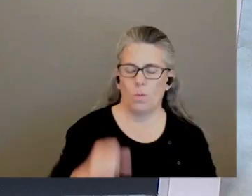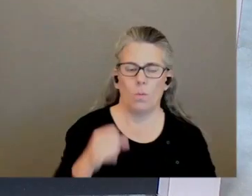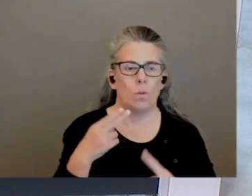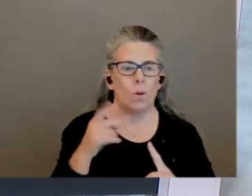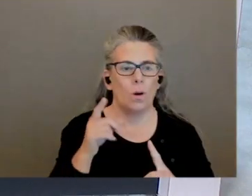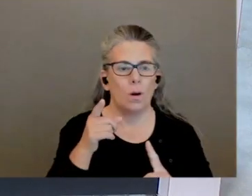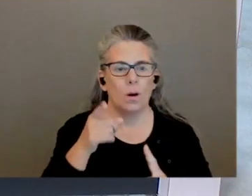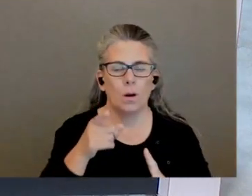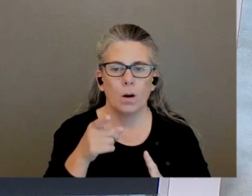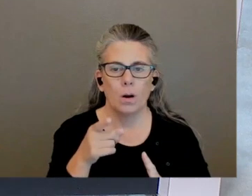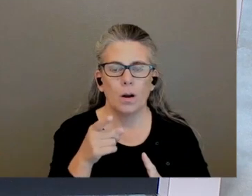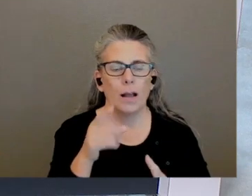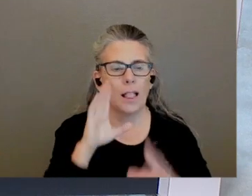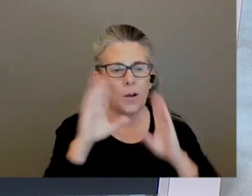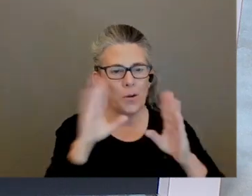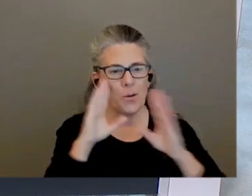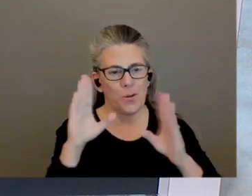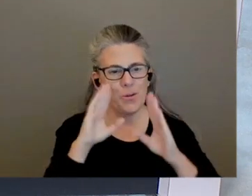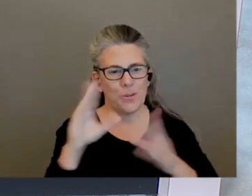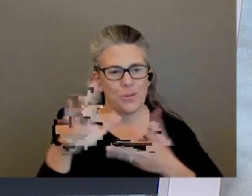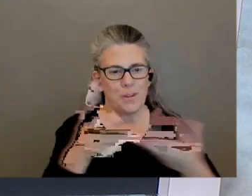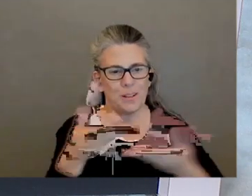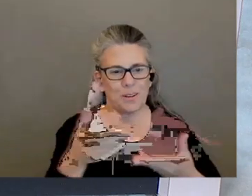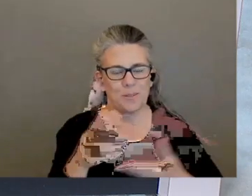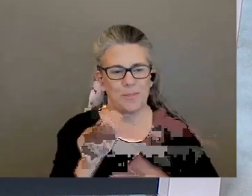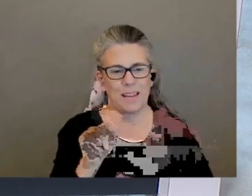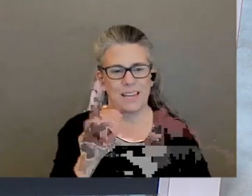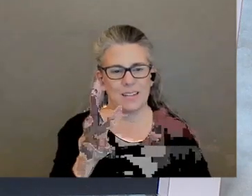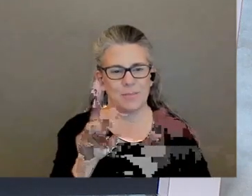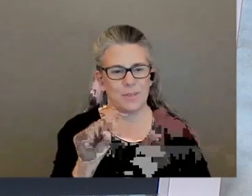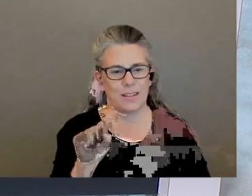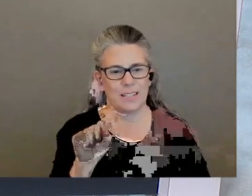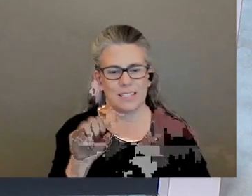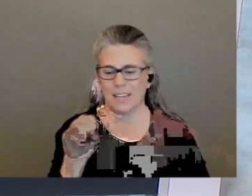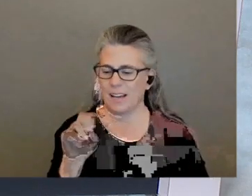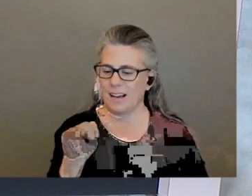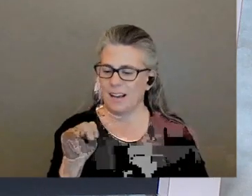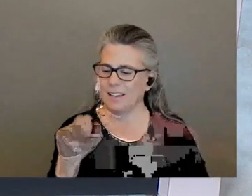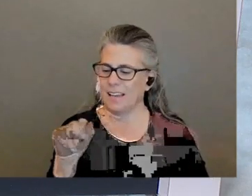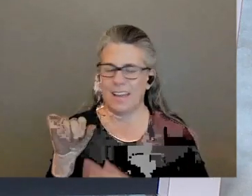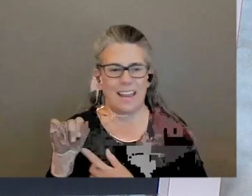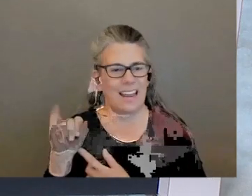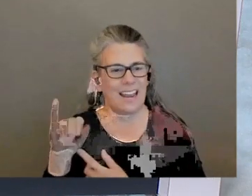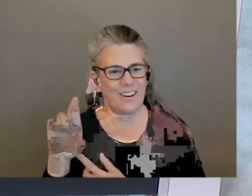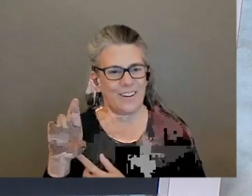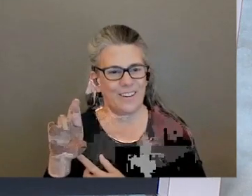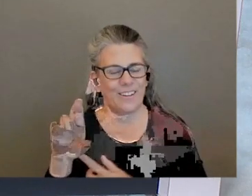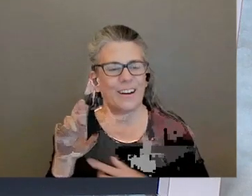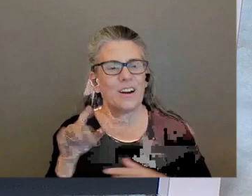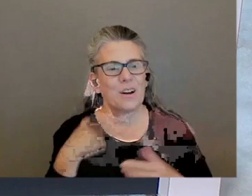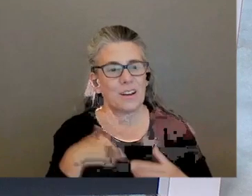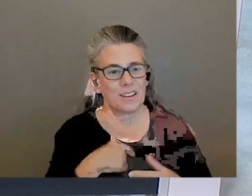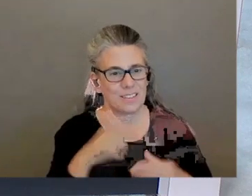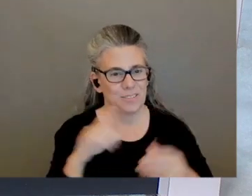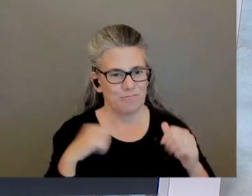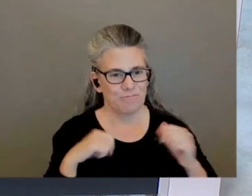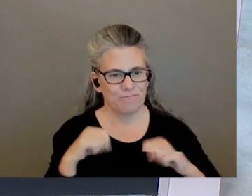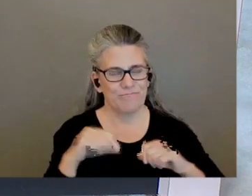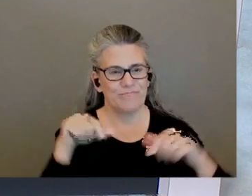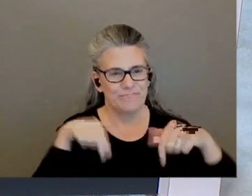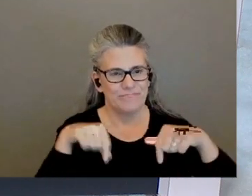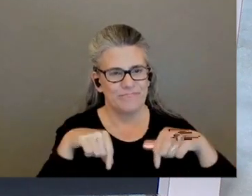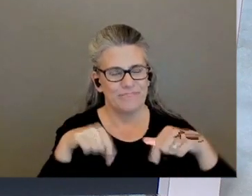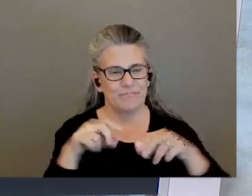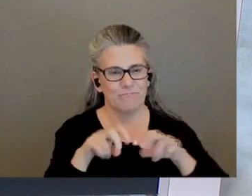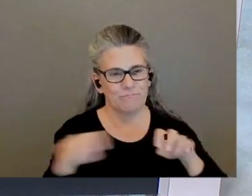welcome to AWS On Air. This is the show where we dive deep with service teams. Today we are here to talk